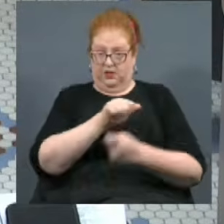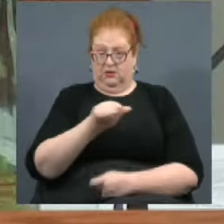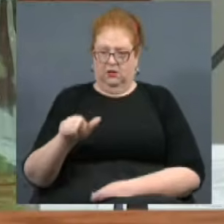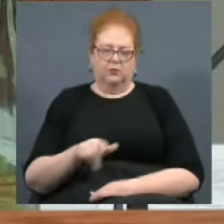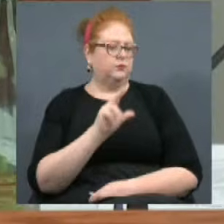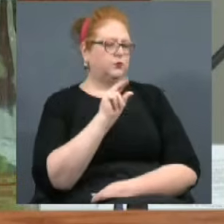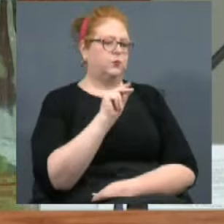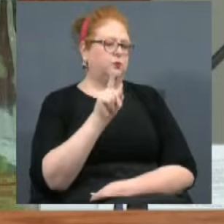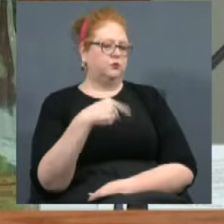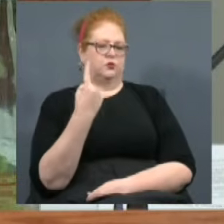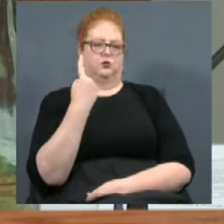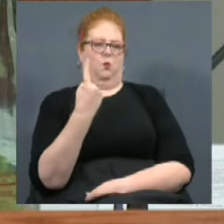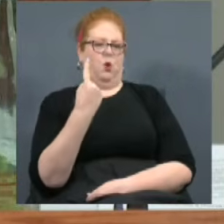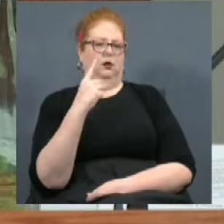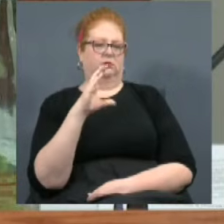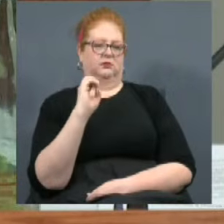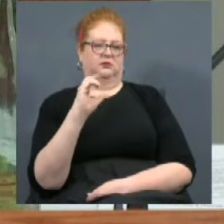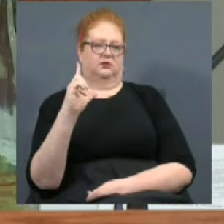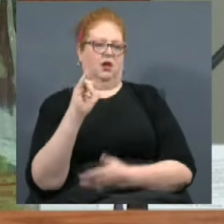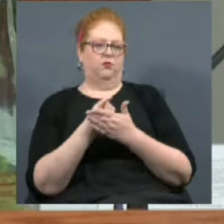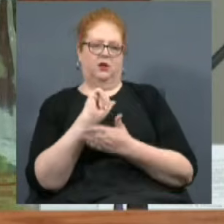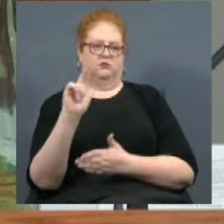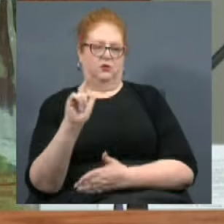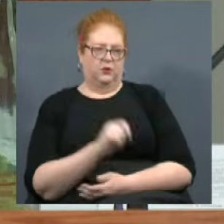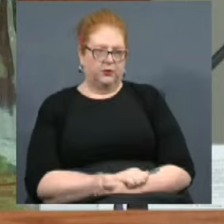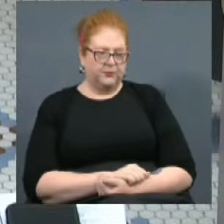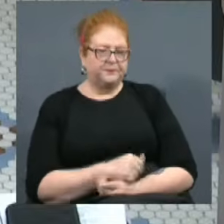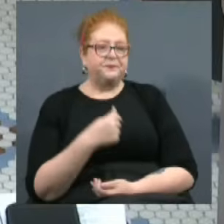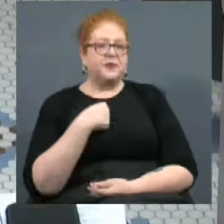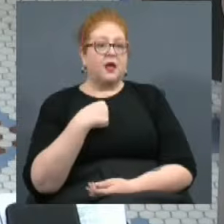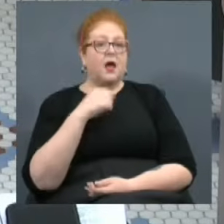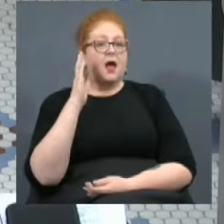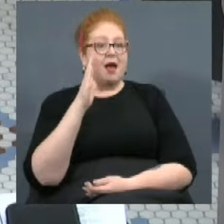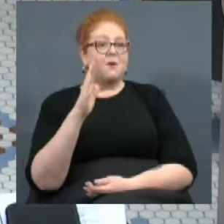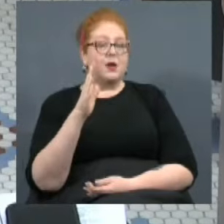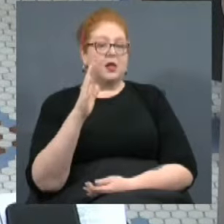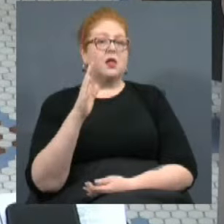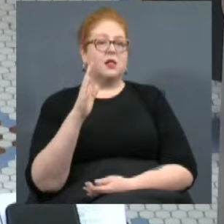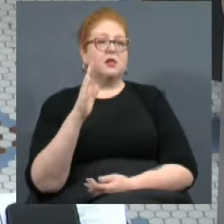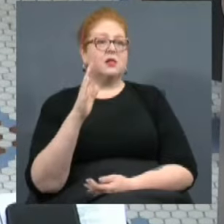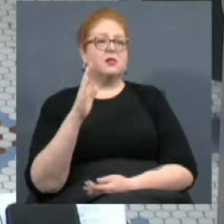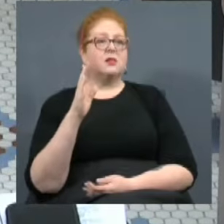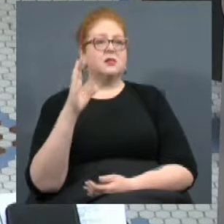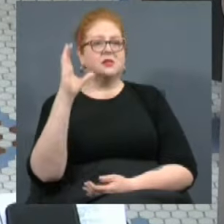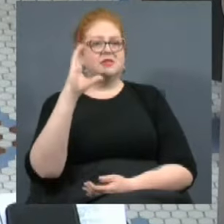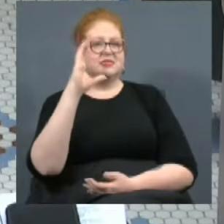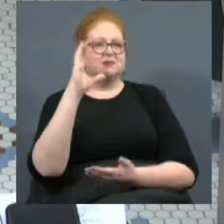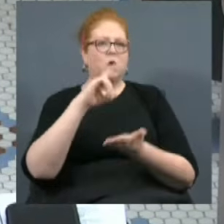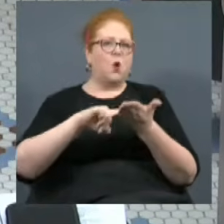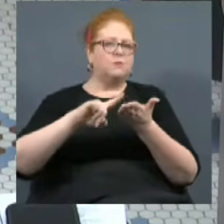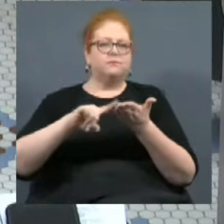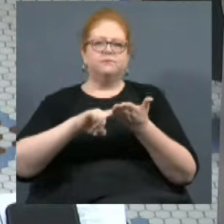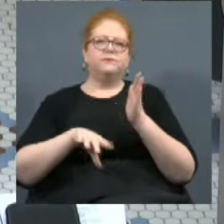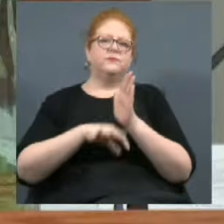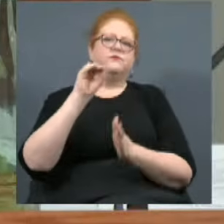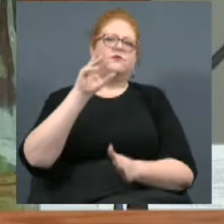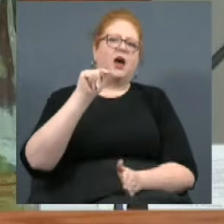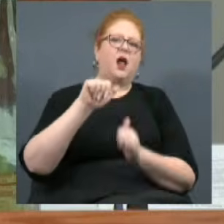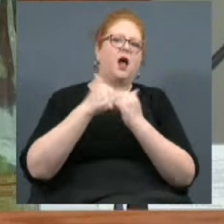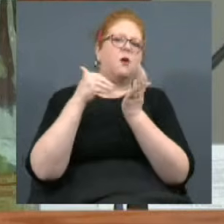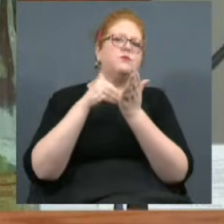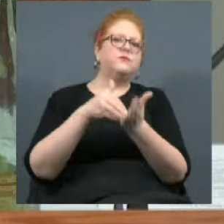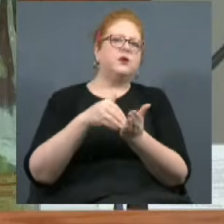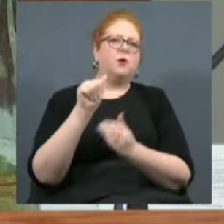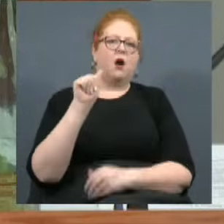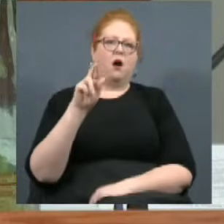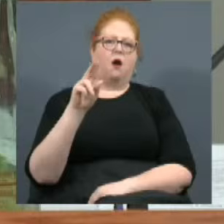about. Okay. And I'll explore, the And it's fine frequency of inspection with Right. RDOT. And